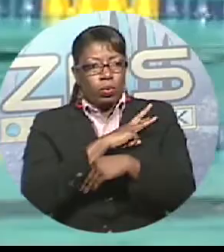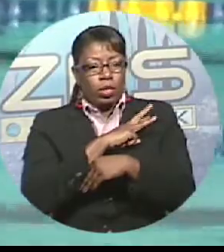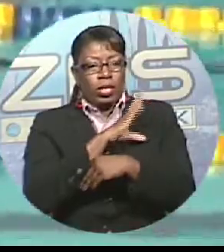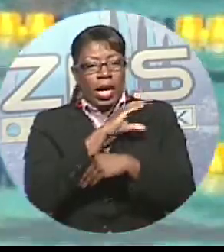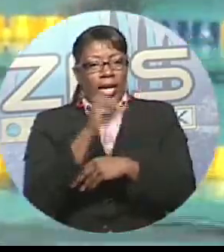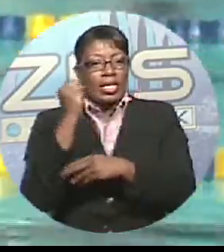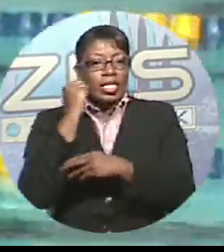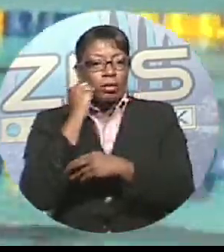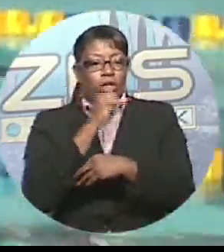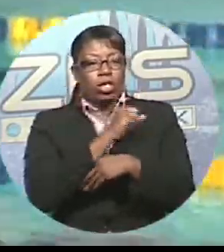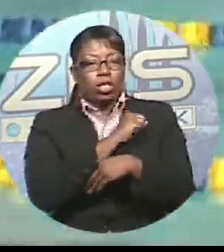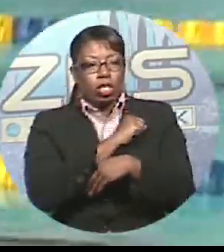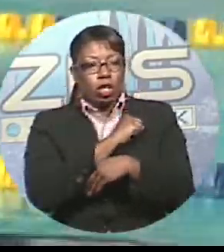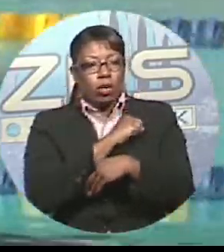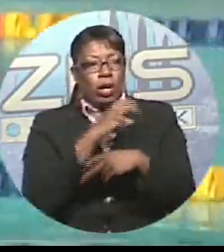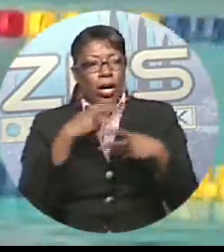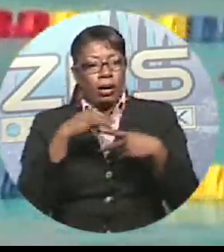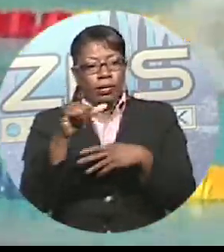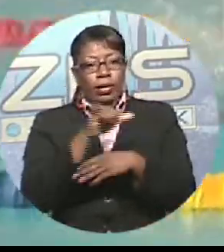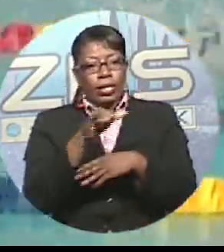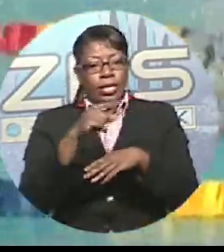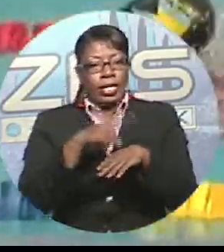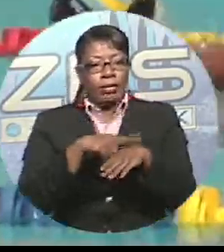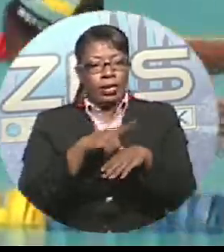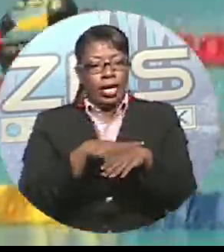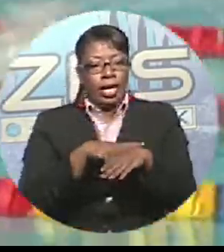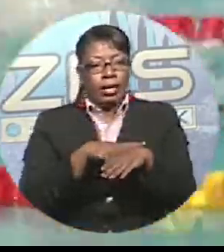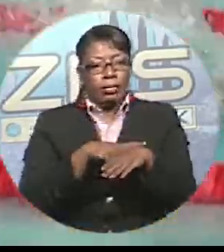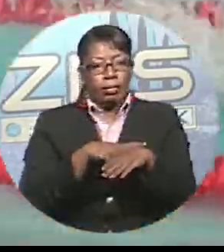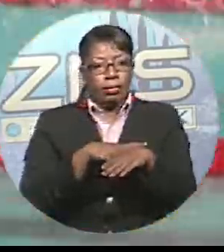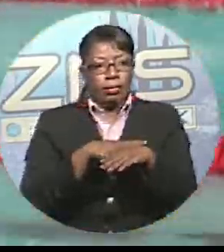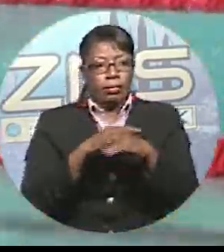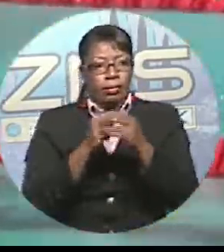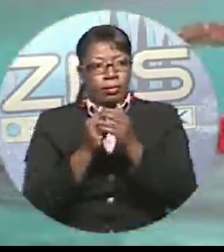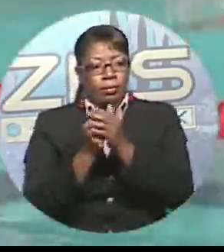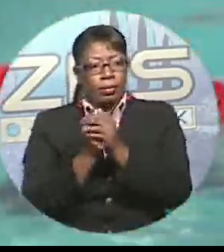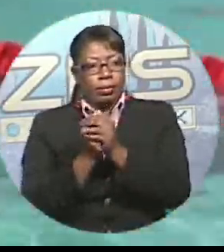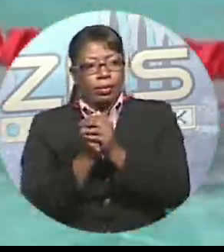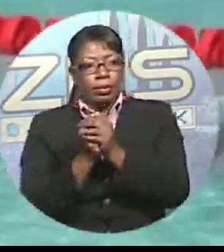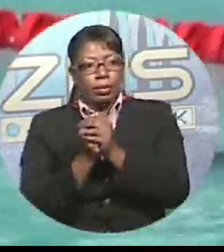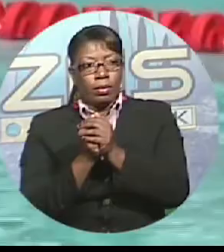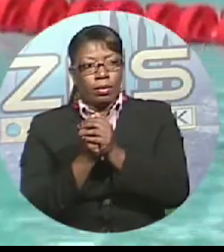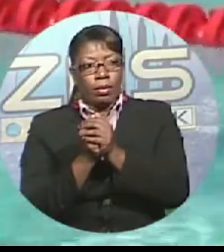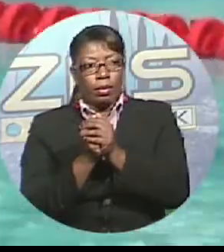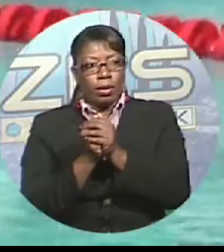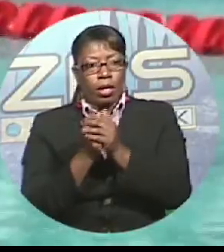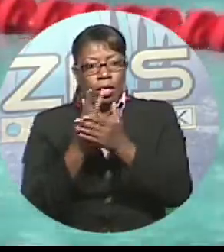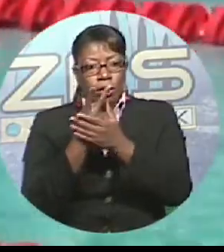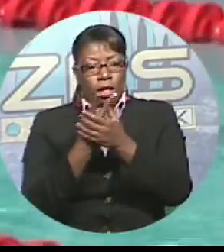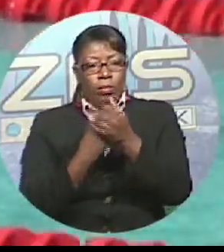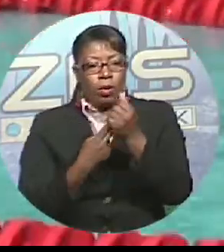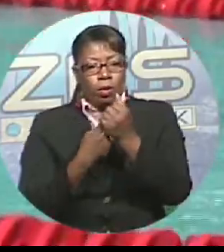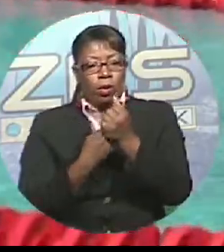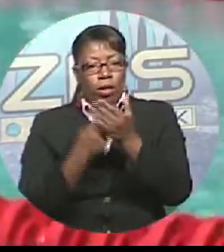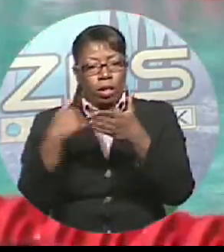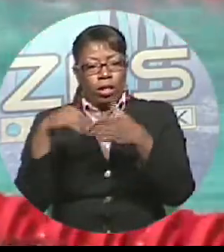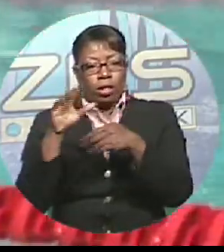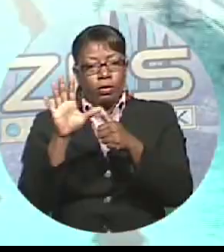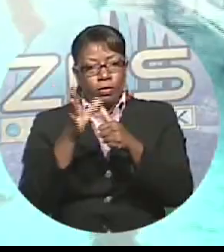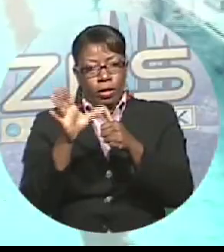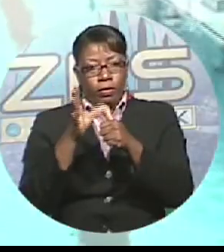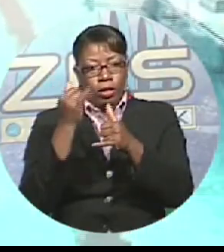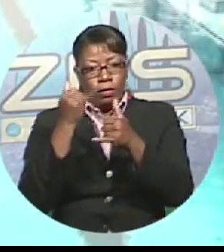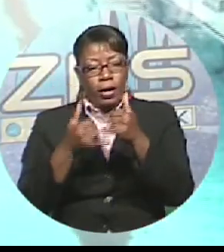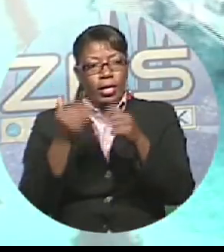Simone Stirrup got the exact same time, 1 minute, 8.97 seconds. They're both seeded fifth going into the final